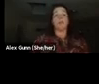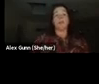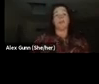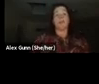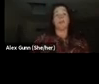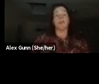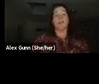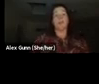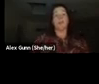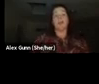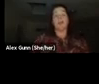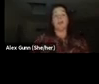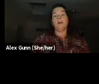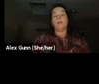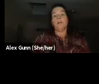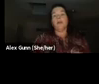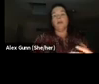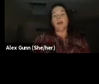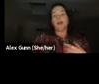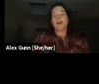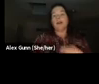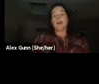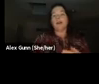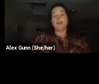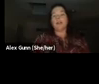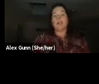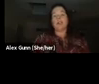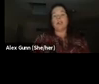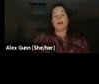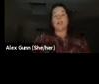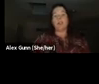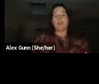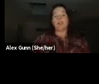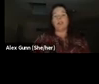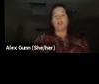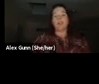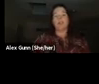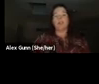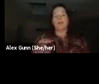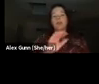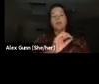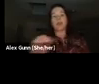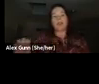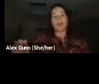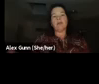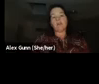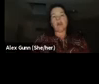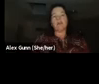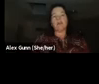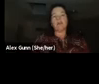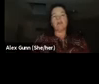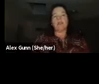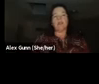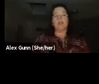more powerful position. Or I try and think beyond the gender binary altogether towards a more continuum